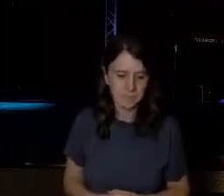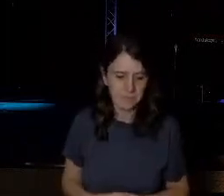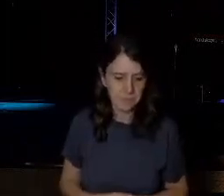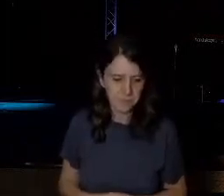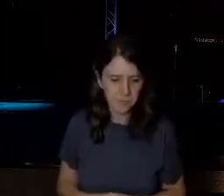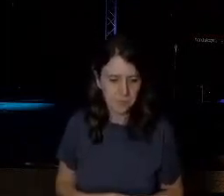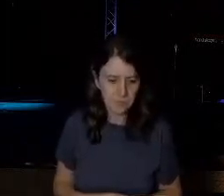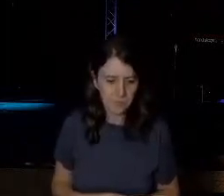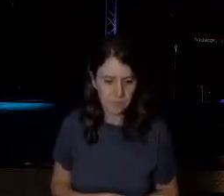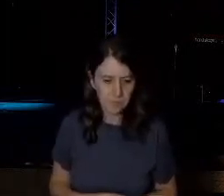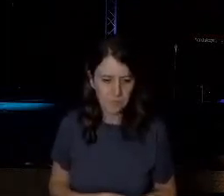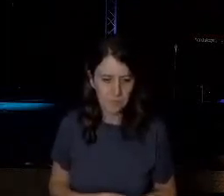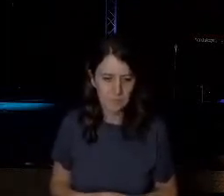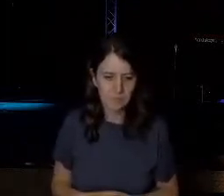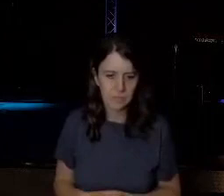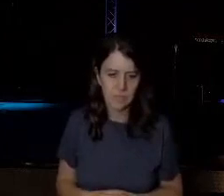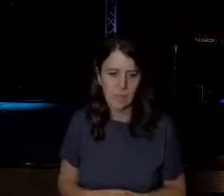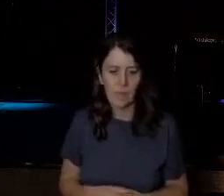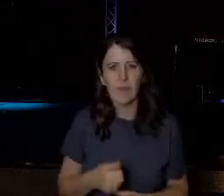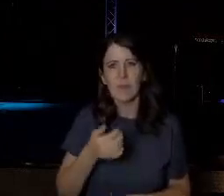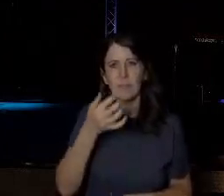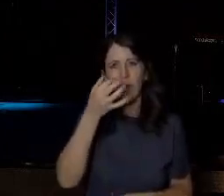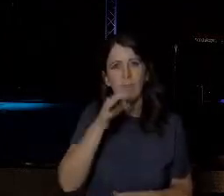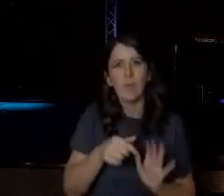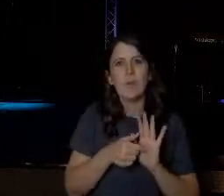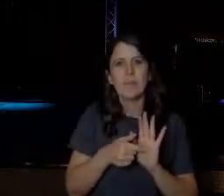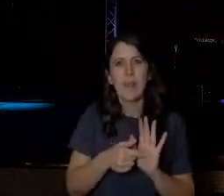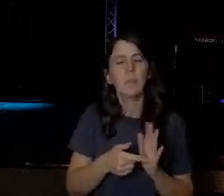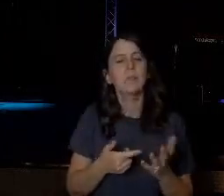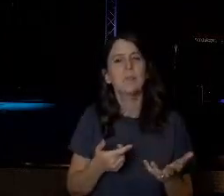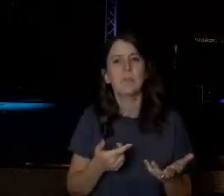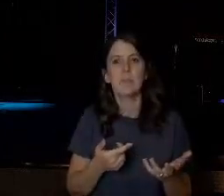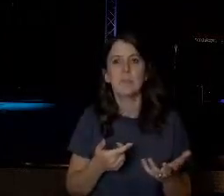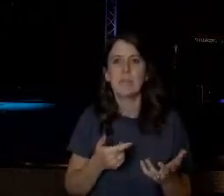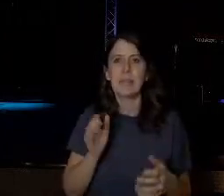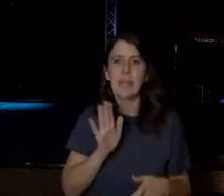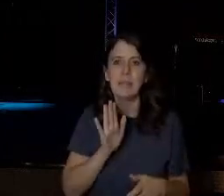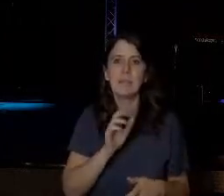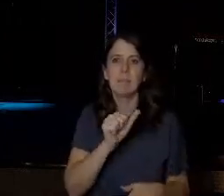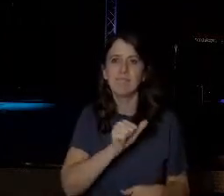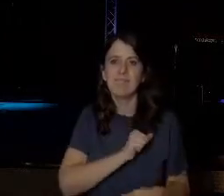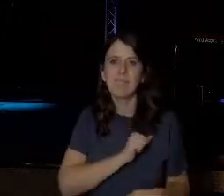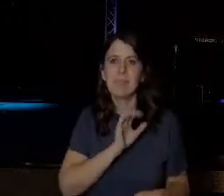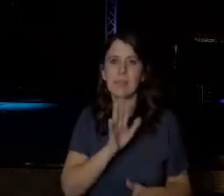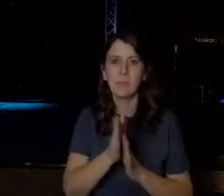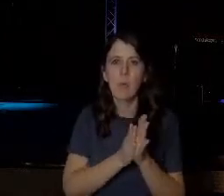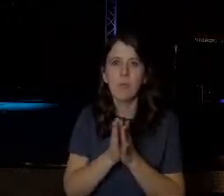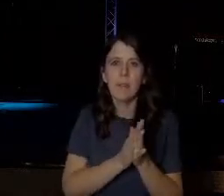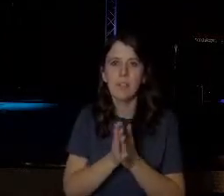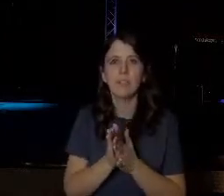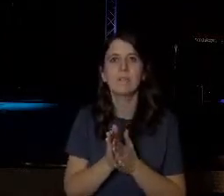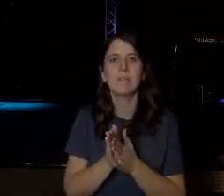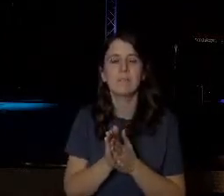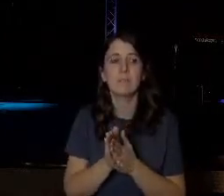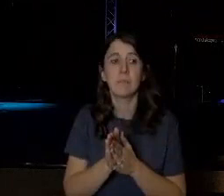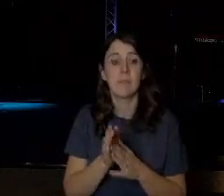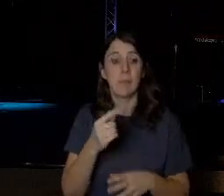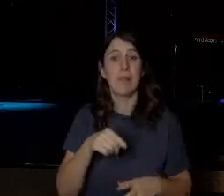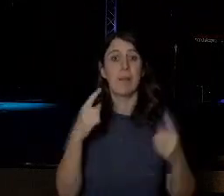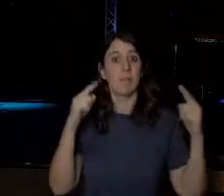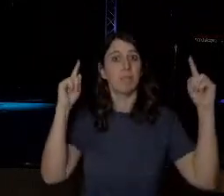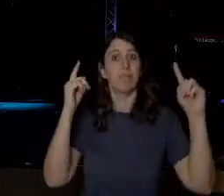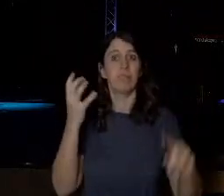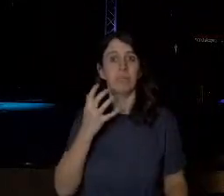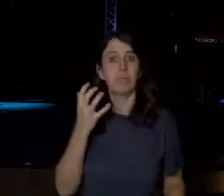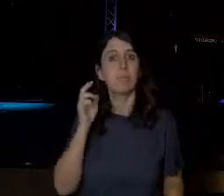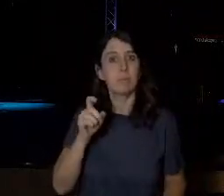there's just a couple of examples, I think, of what having this driving force behind him really allowed him to do that I think we can, as we take this